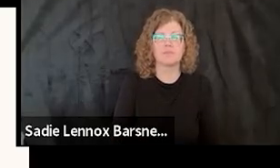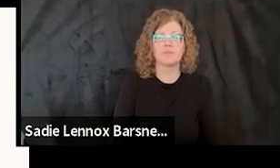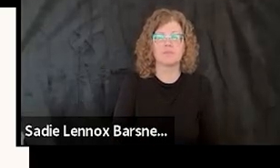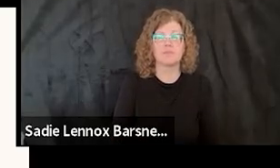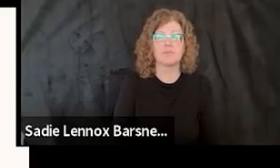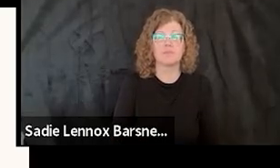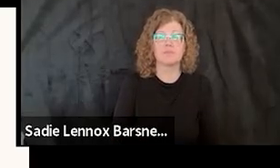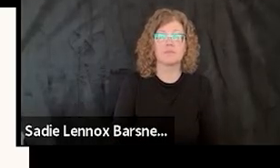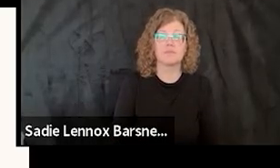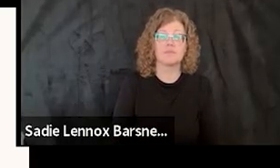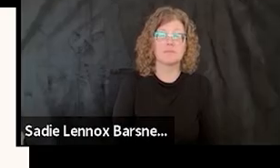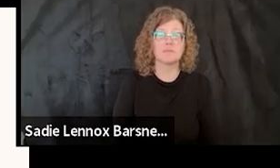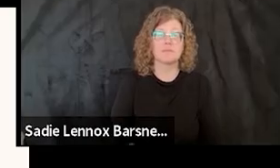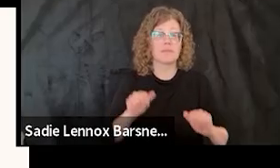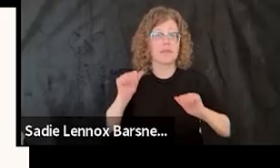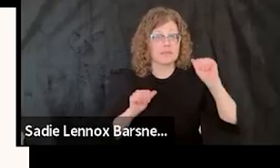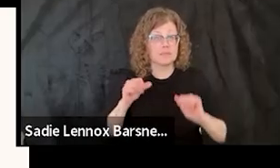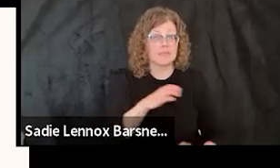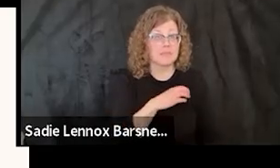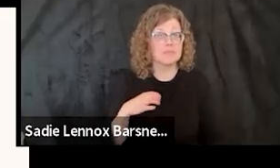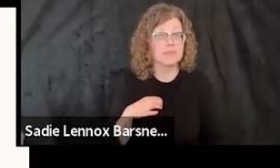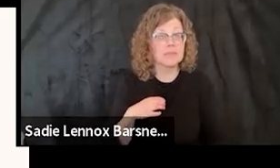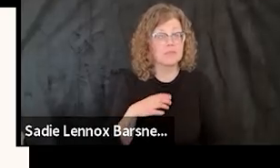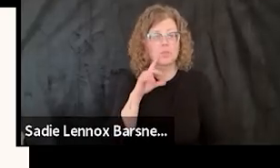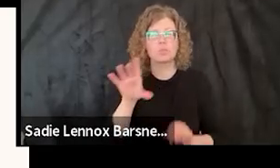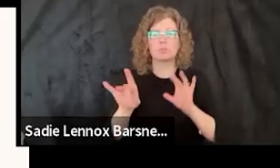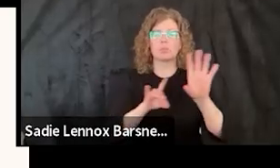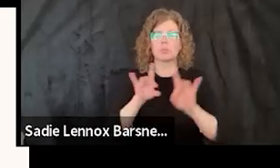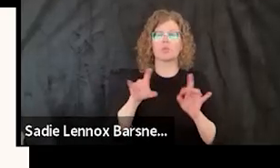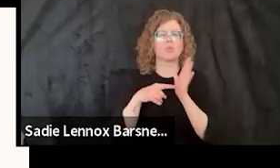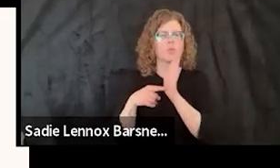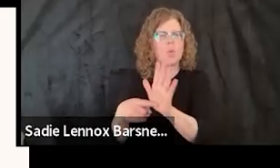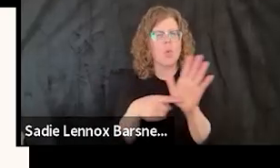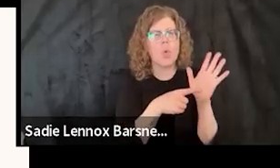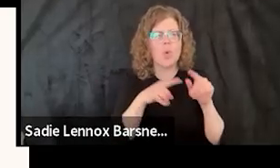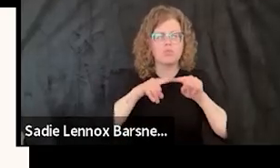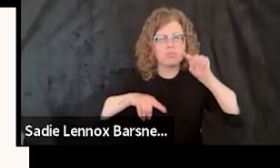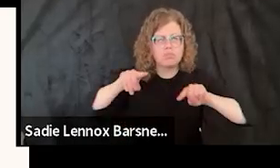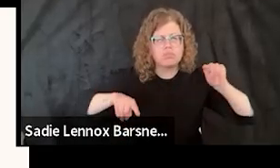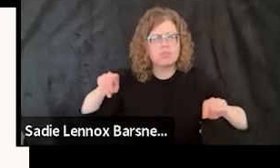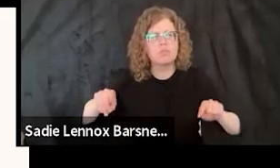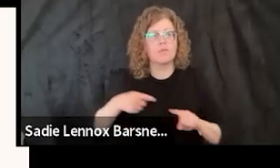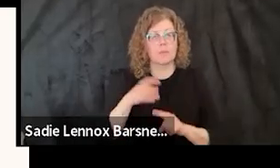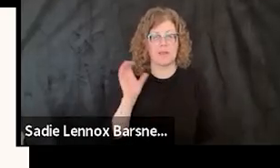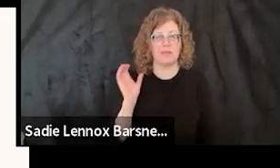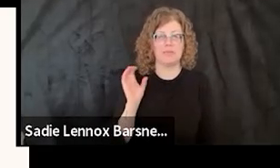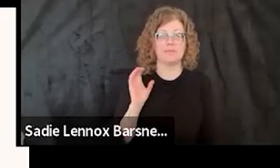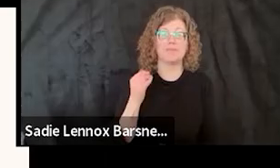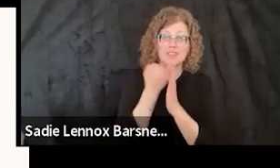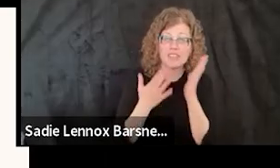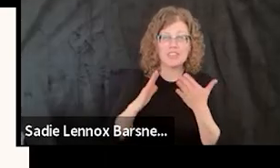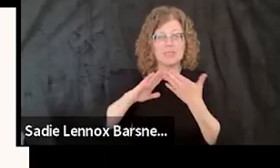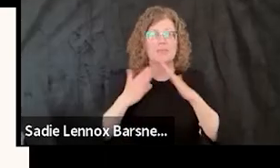Assessment committees are chosen to represent the broad diversity of Calgary and its artistic communities, including but